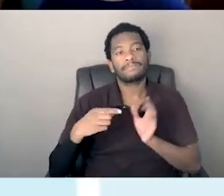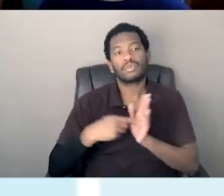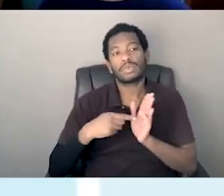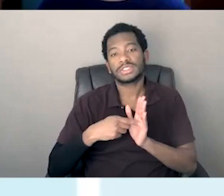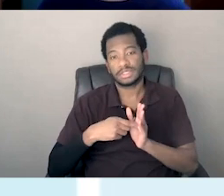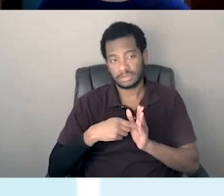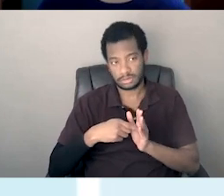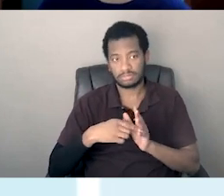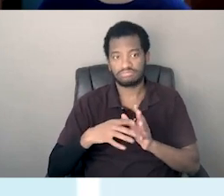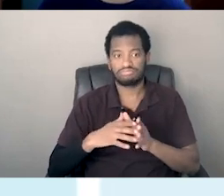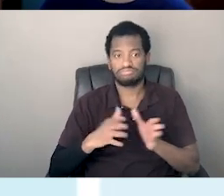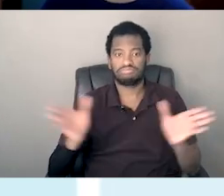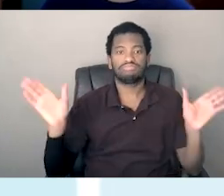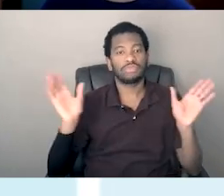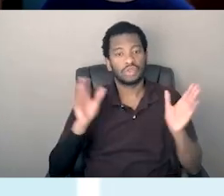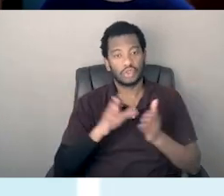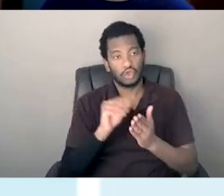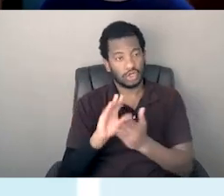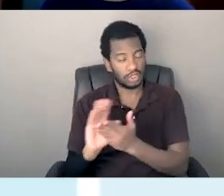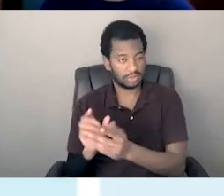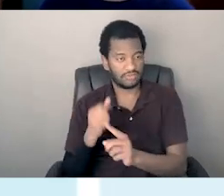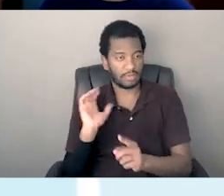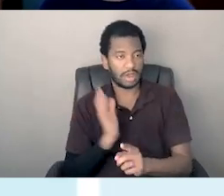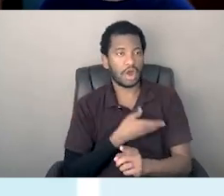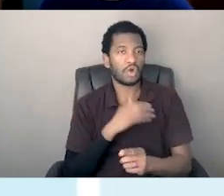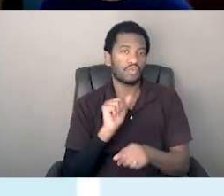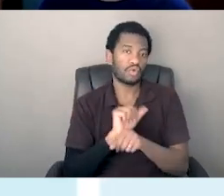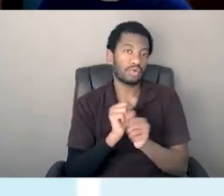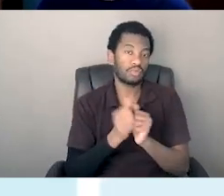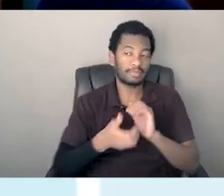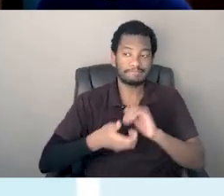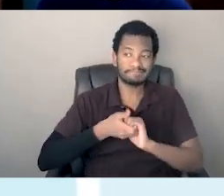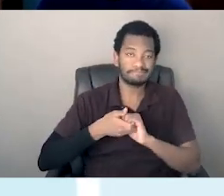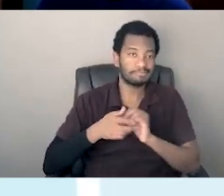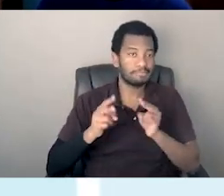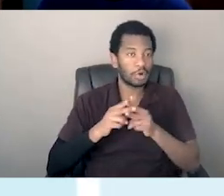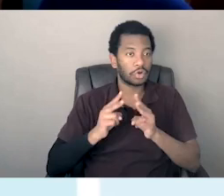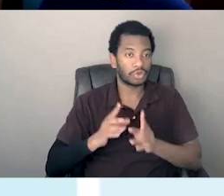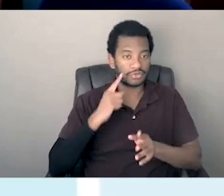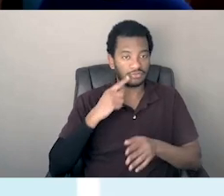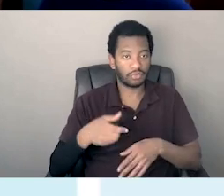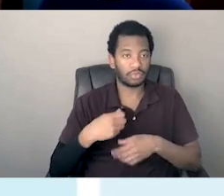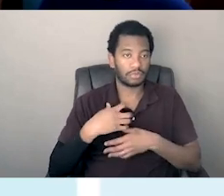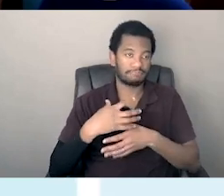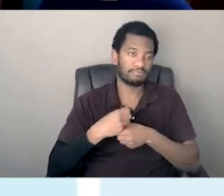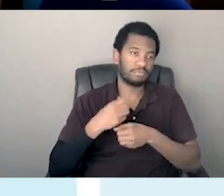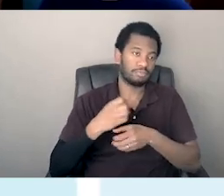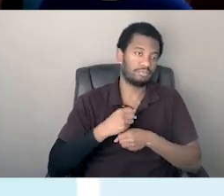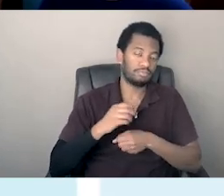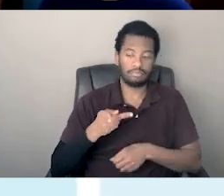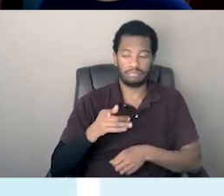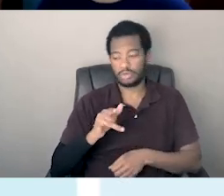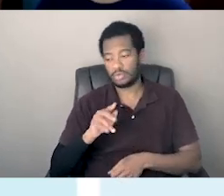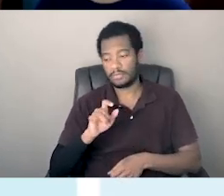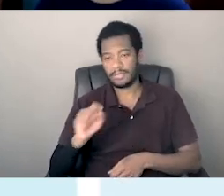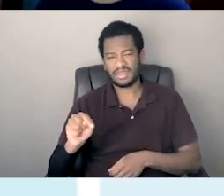learnings from our work with partners in trying to create procurements in this way. It is also intended to be a companion to